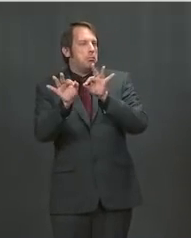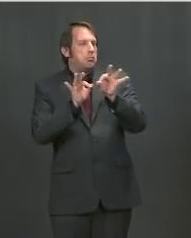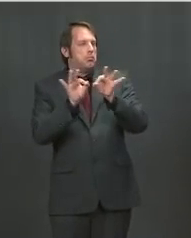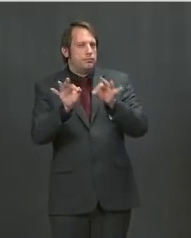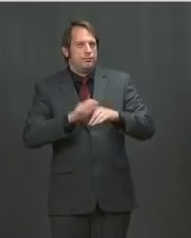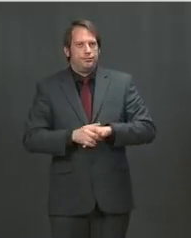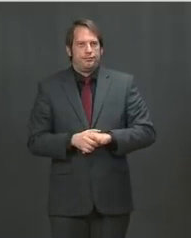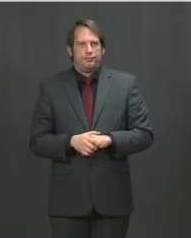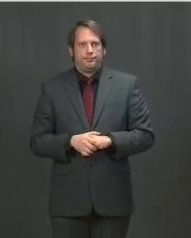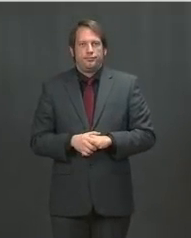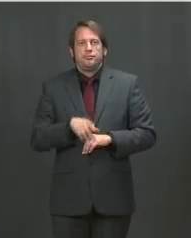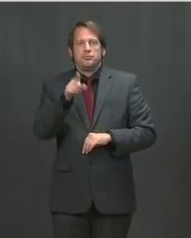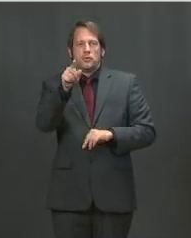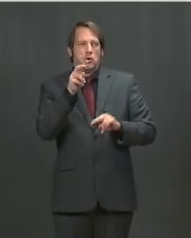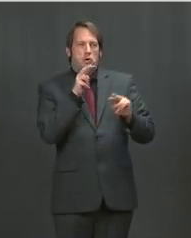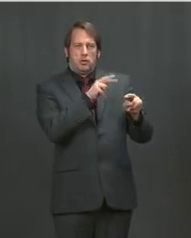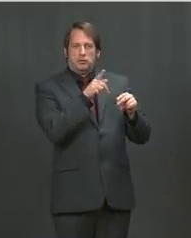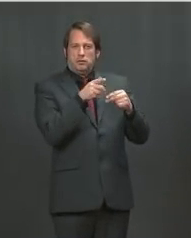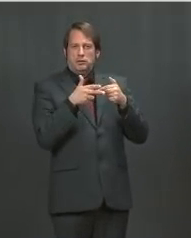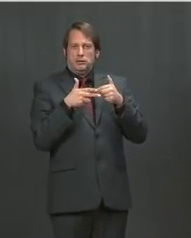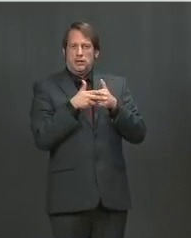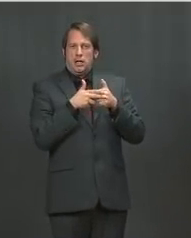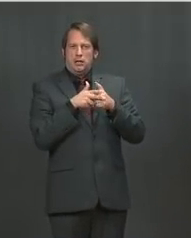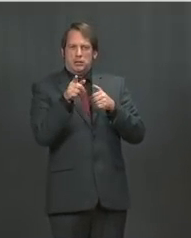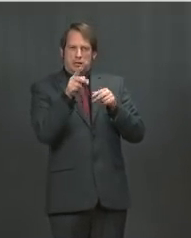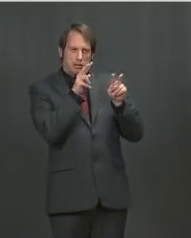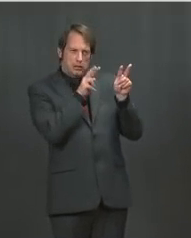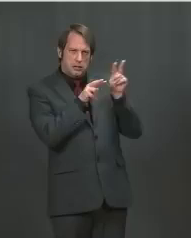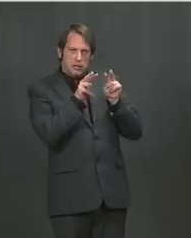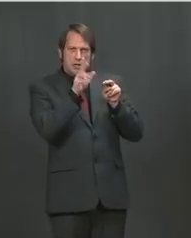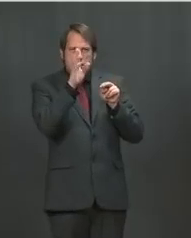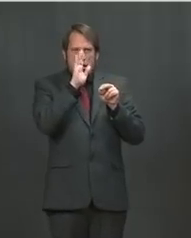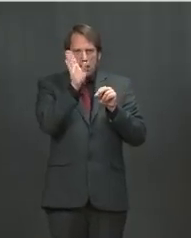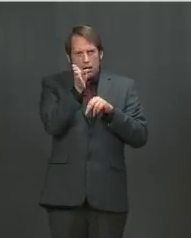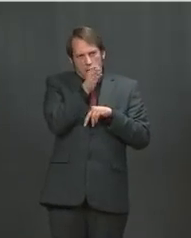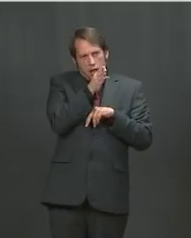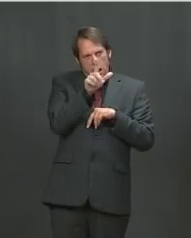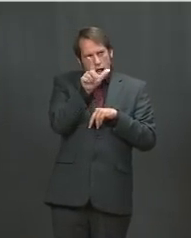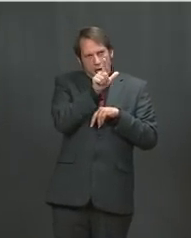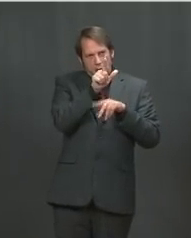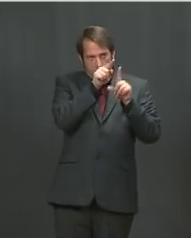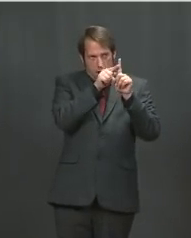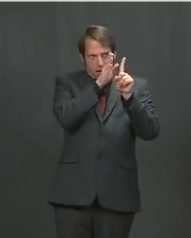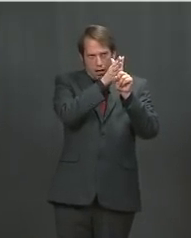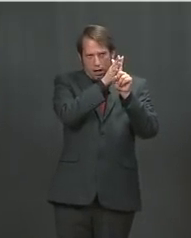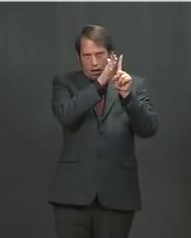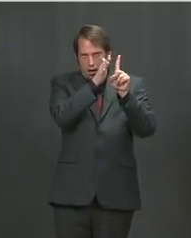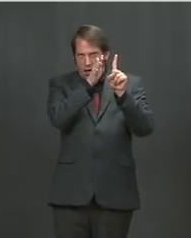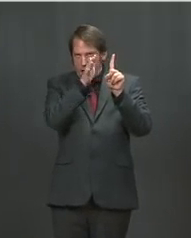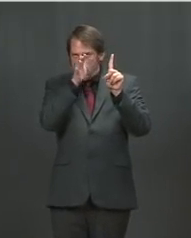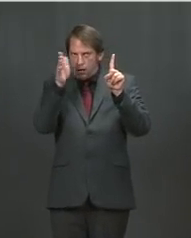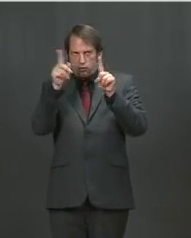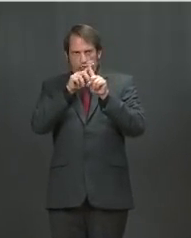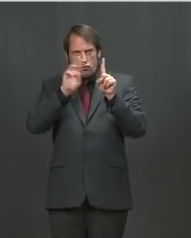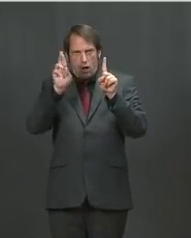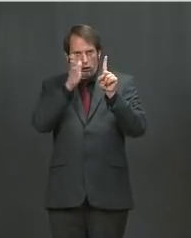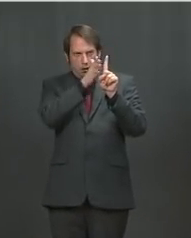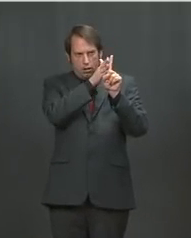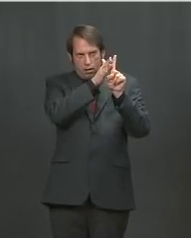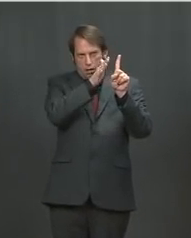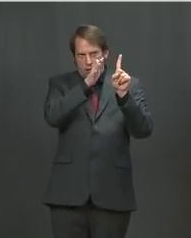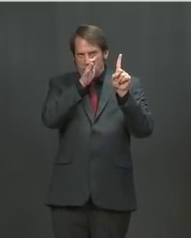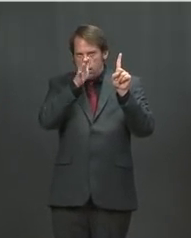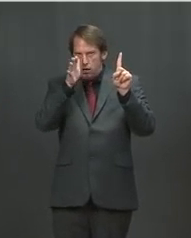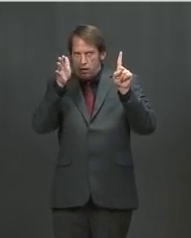this slide, just follow it going from the left to the right. Notice that you have here looking purely at